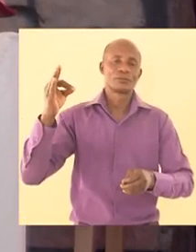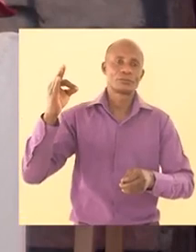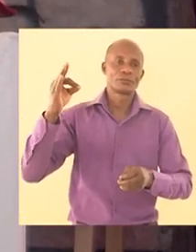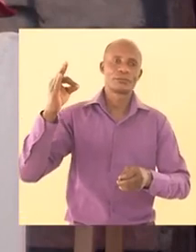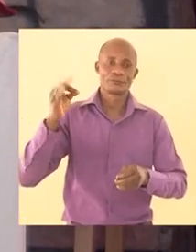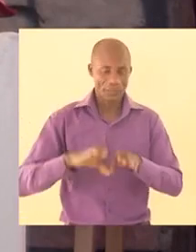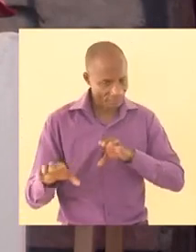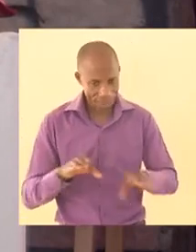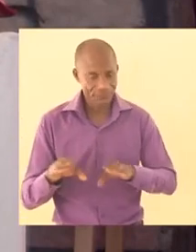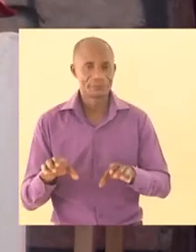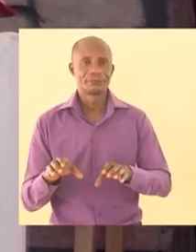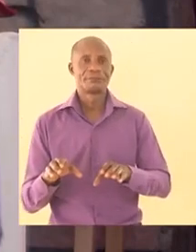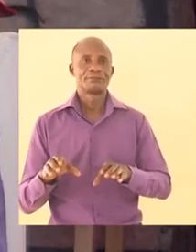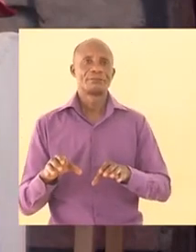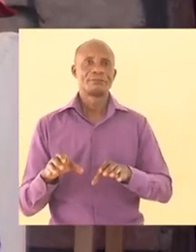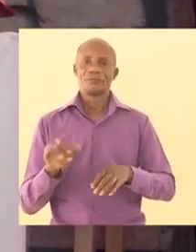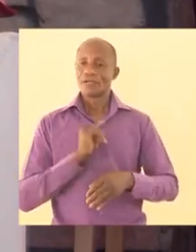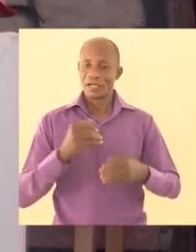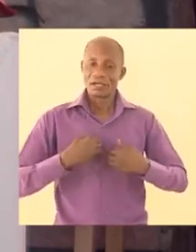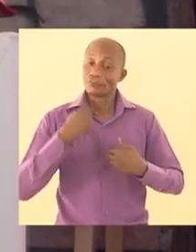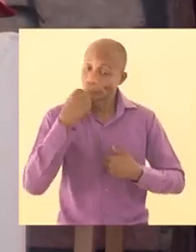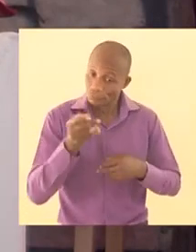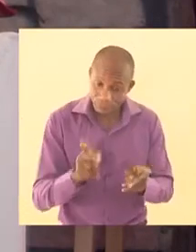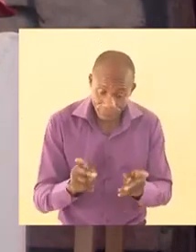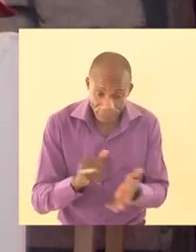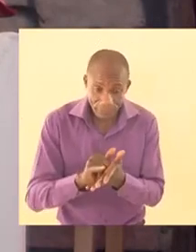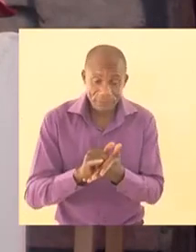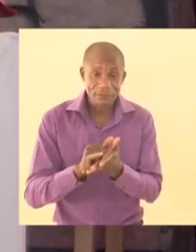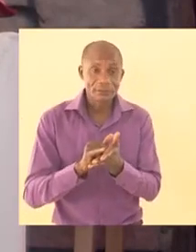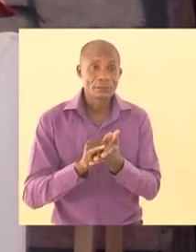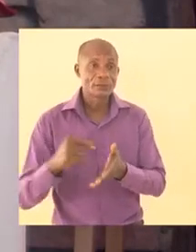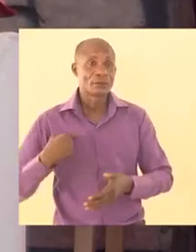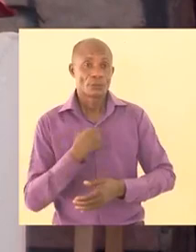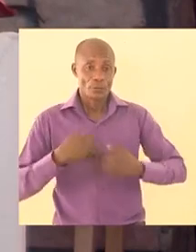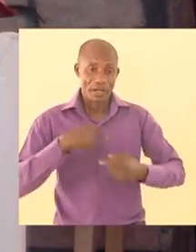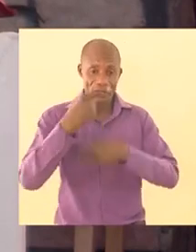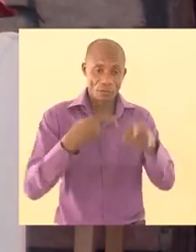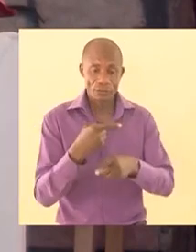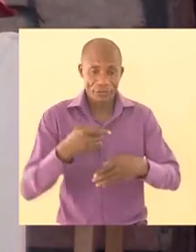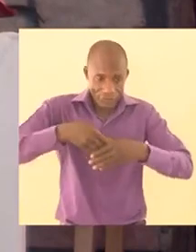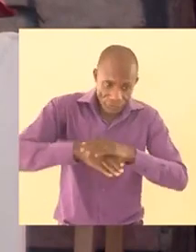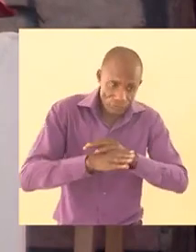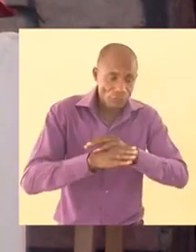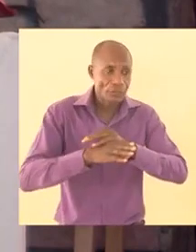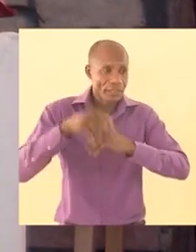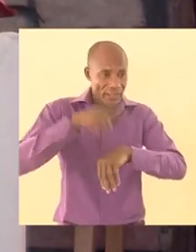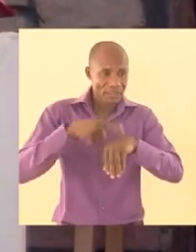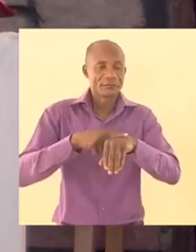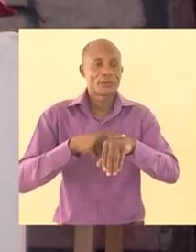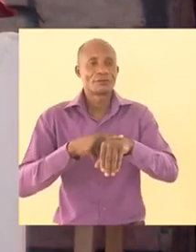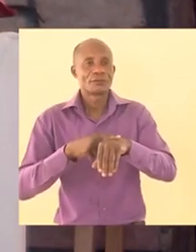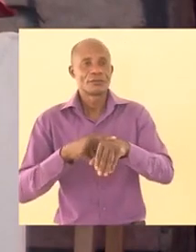to be active. I have told people that, you know, we are going into another era of